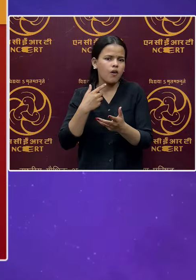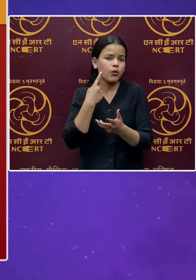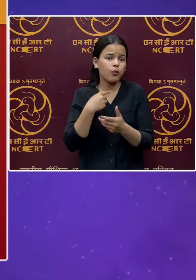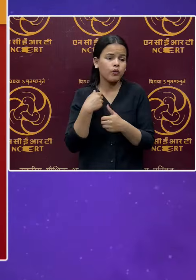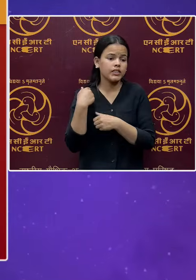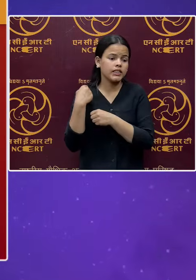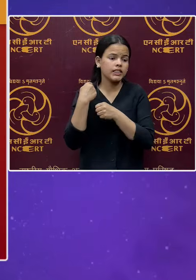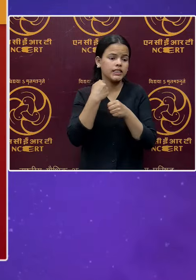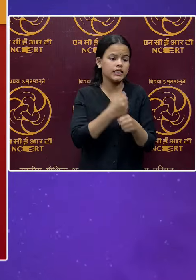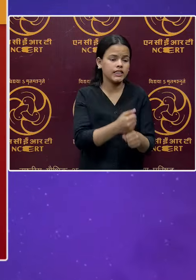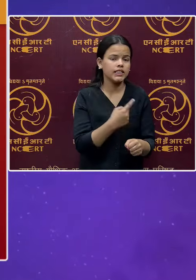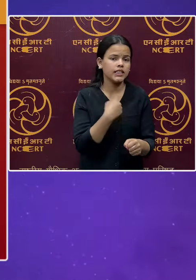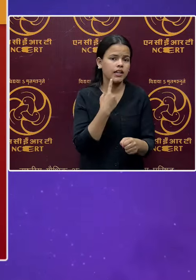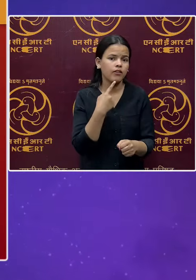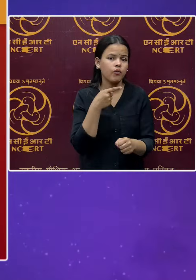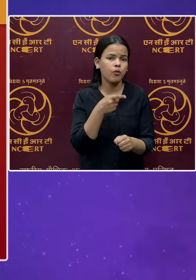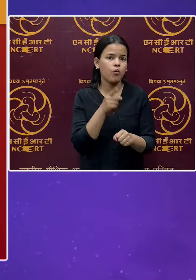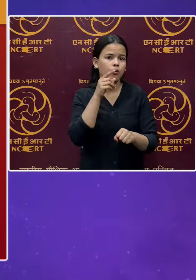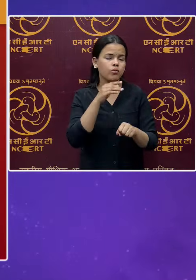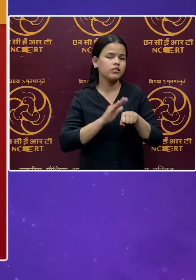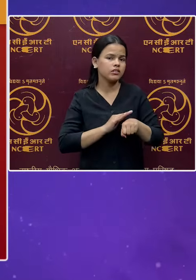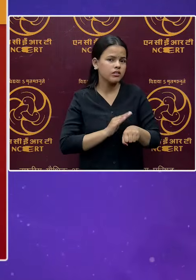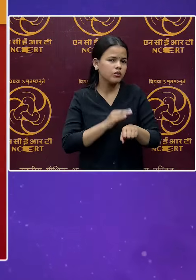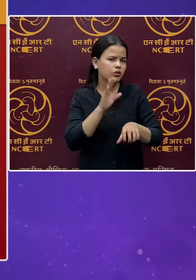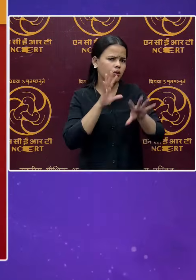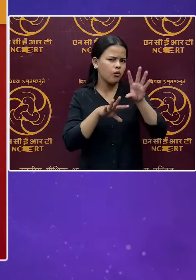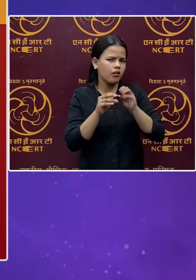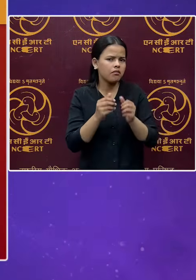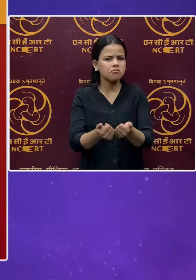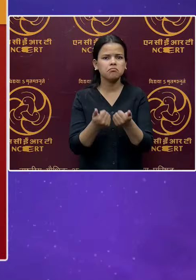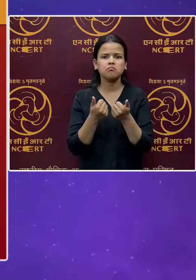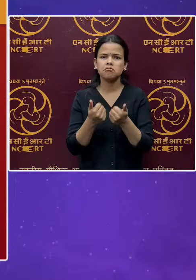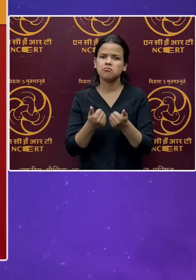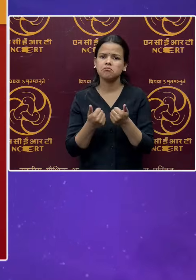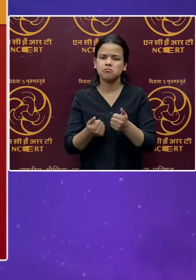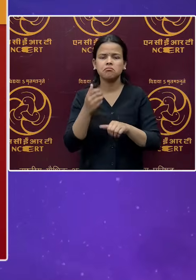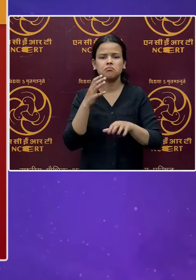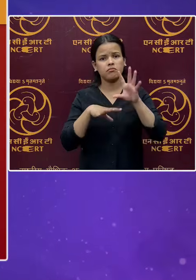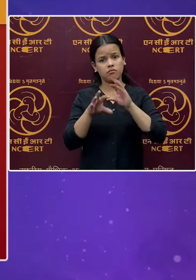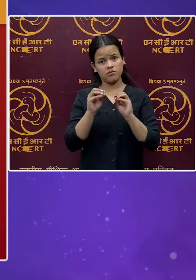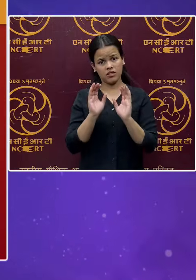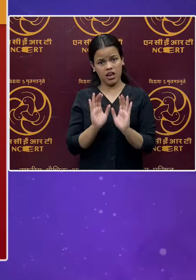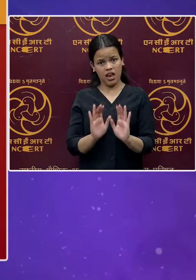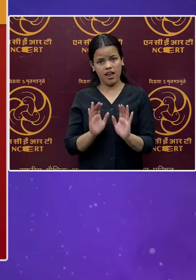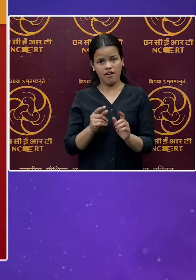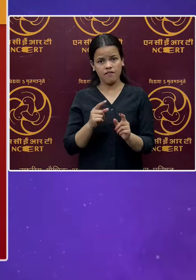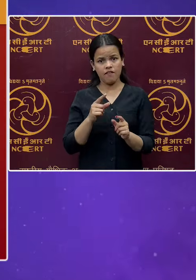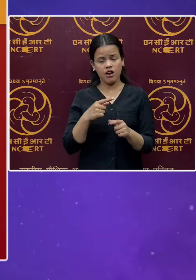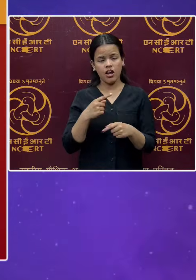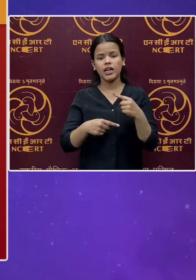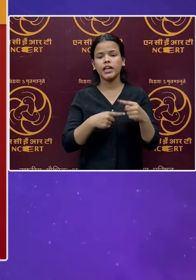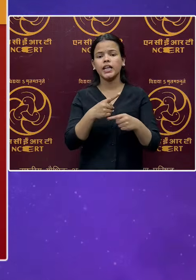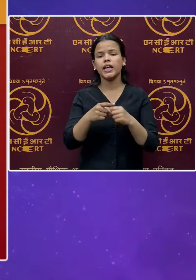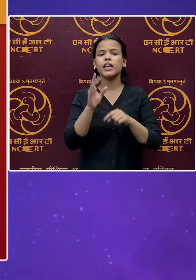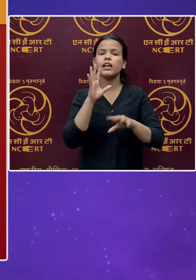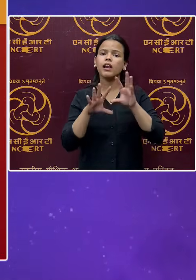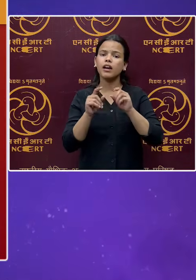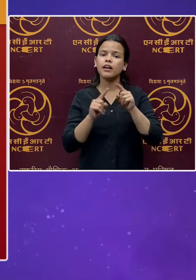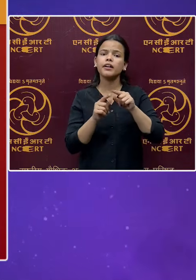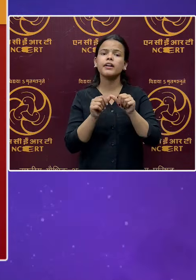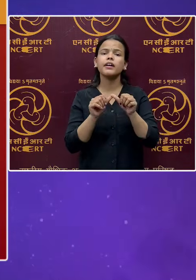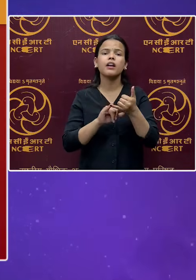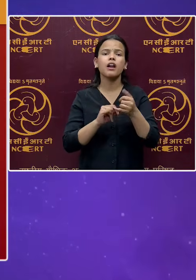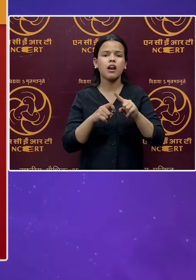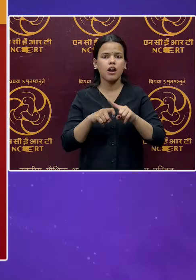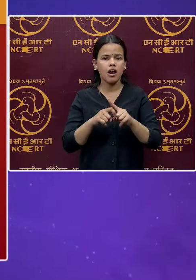those particular small modules will be given. Bit size lesson, daily learning task will be there.